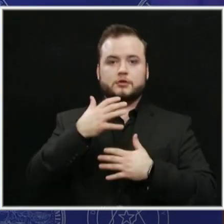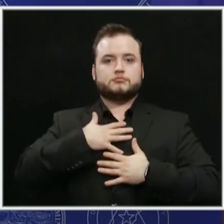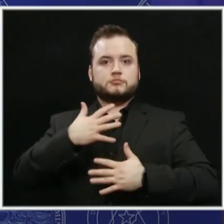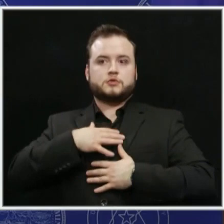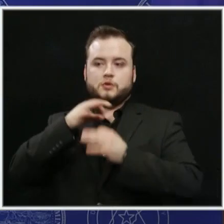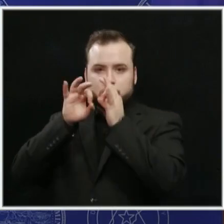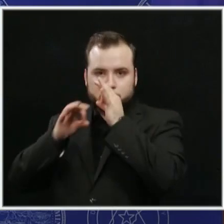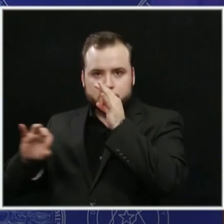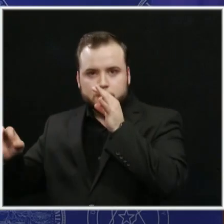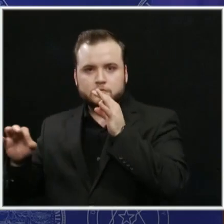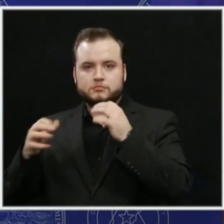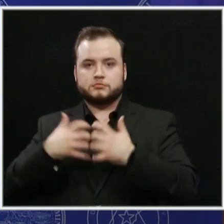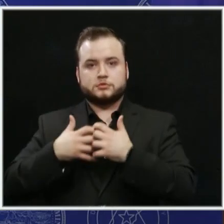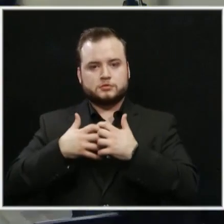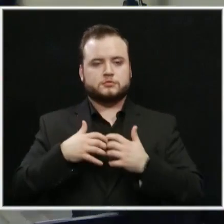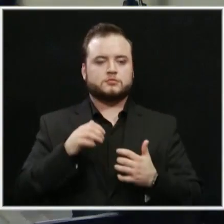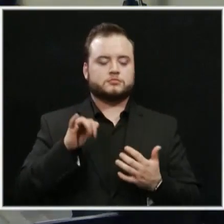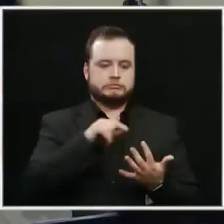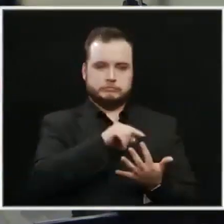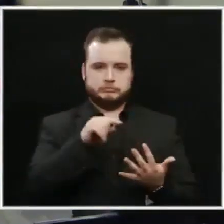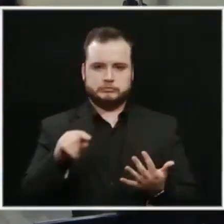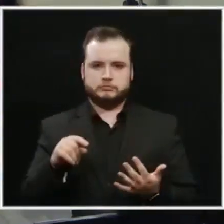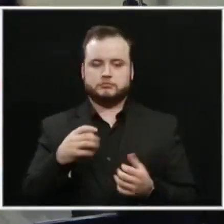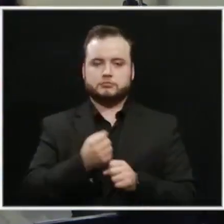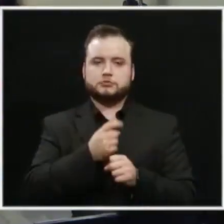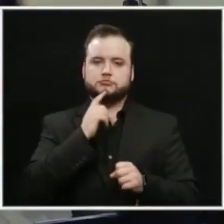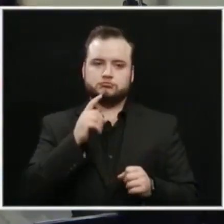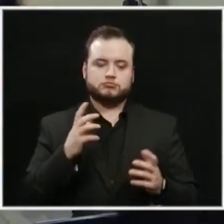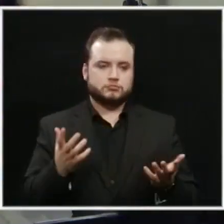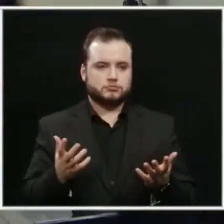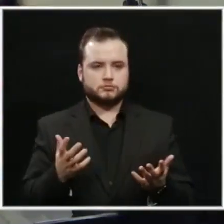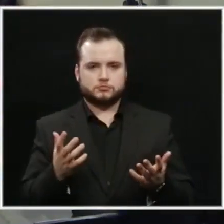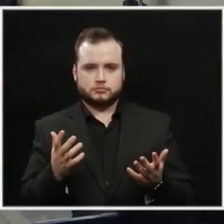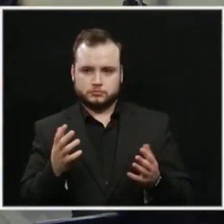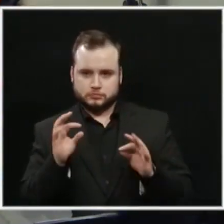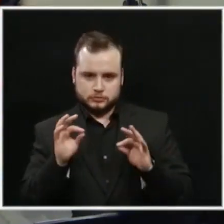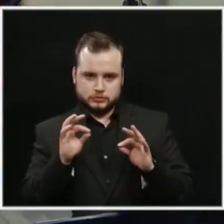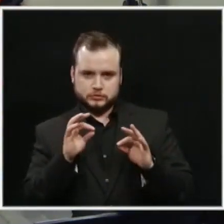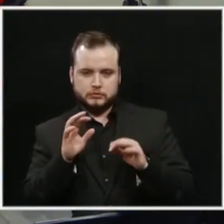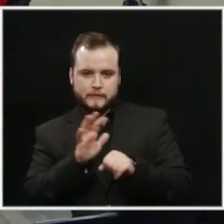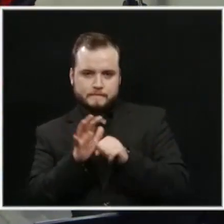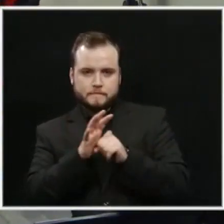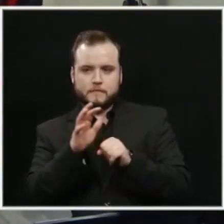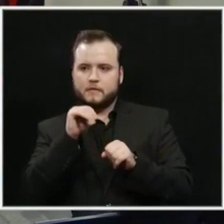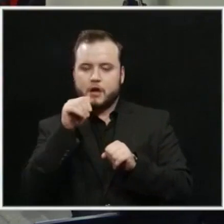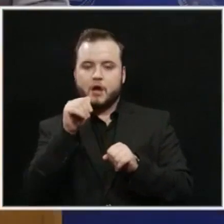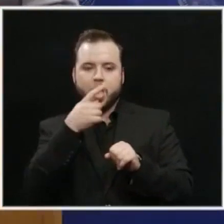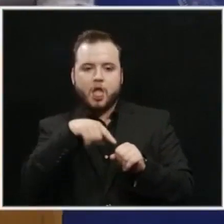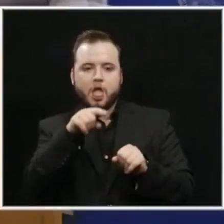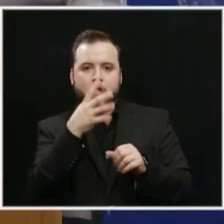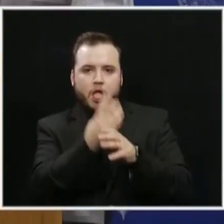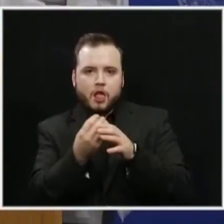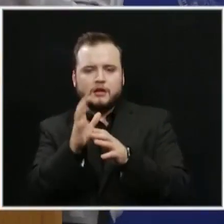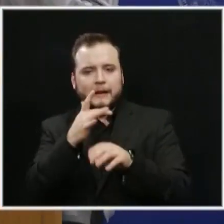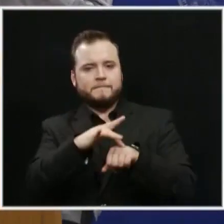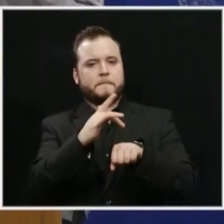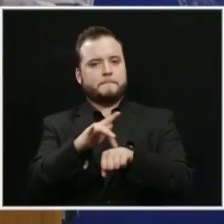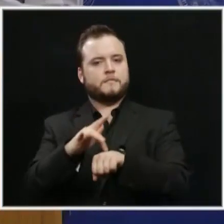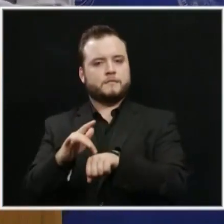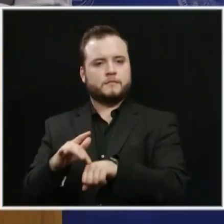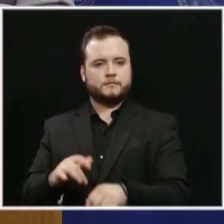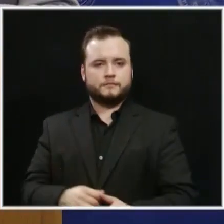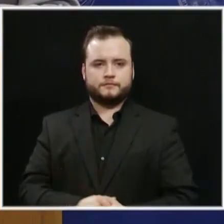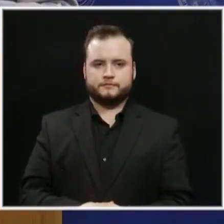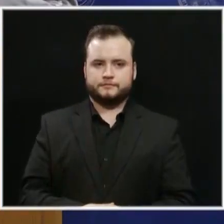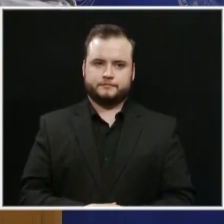gap is addressed ahead of time. Thanks, John. I would just like to amplify on something Dr. Hick just said, because I think that's something we've been